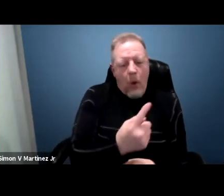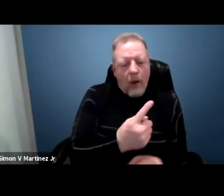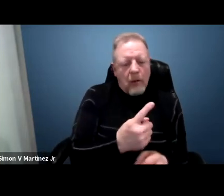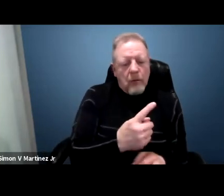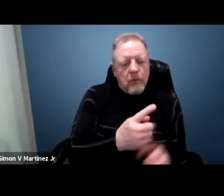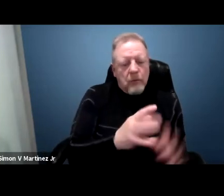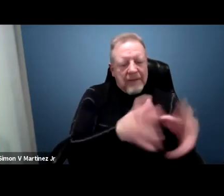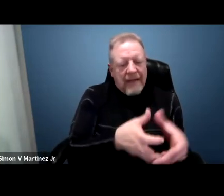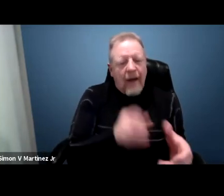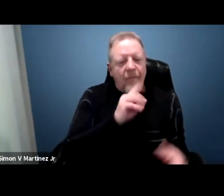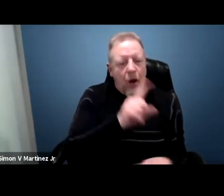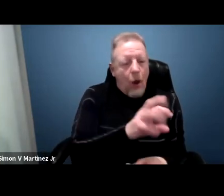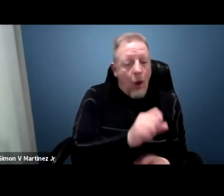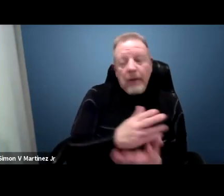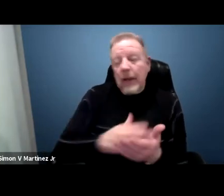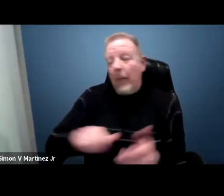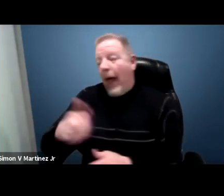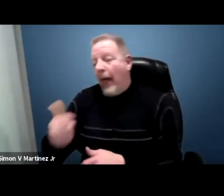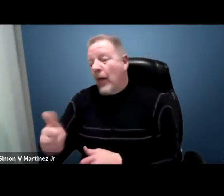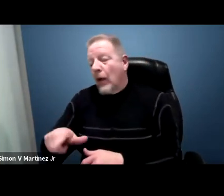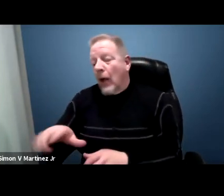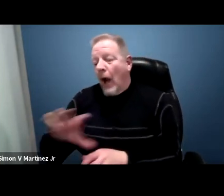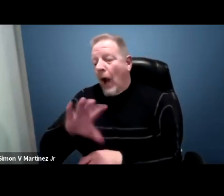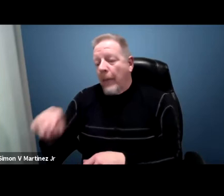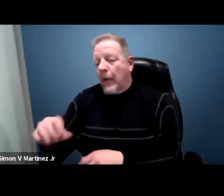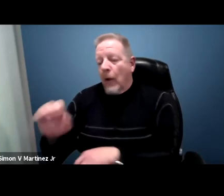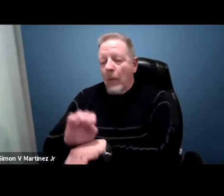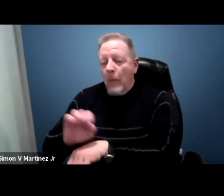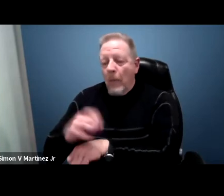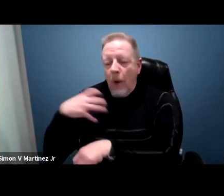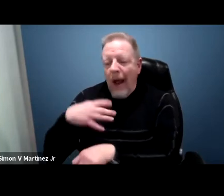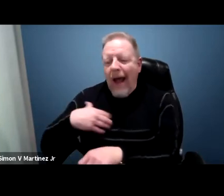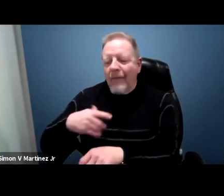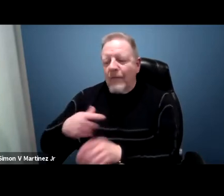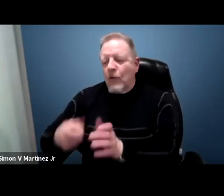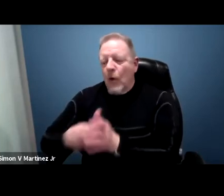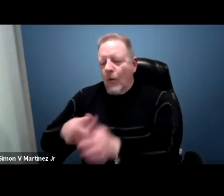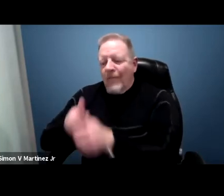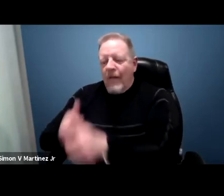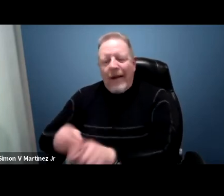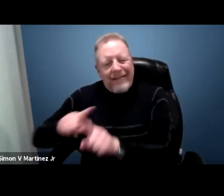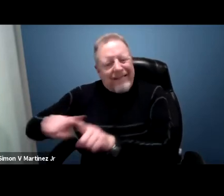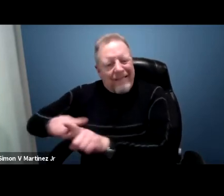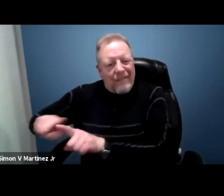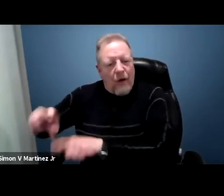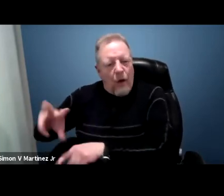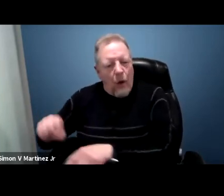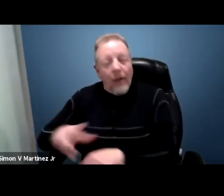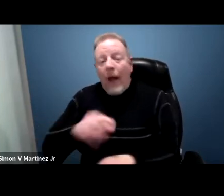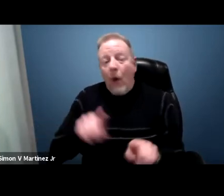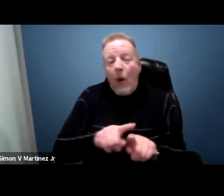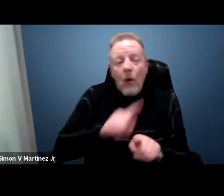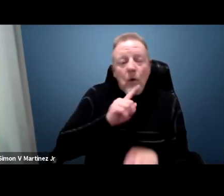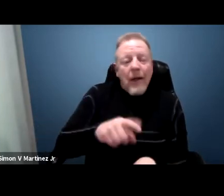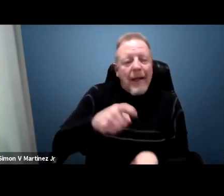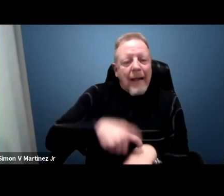laws. Some employers are covered by a whole bunch of different types of laws that each have different what we call statute of limitations, which is the time